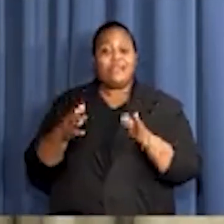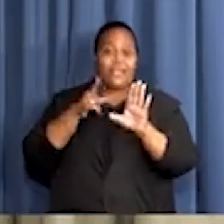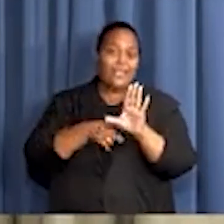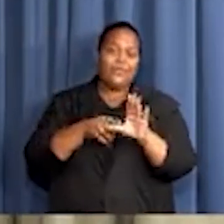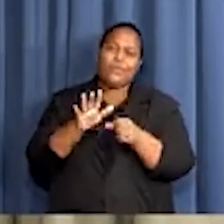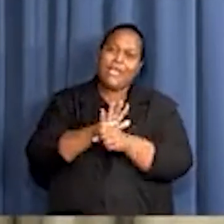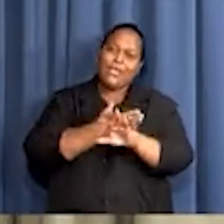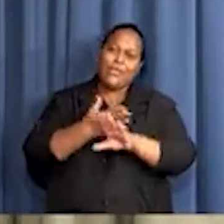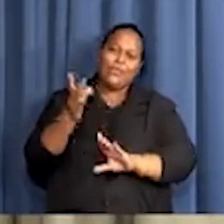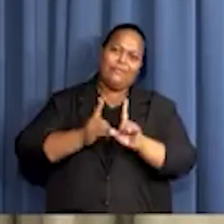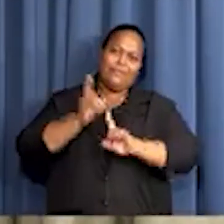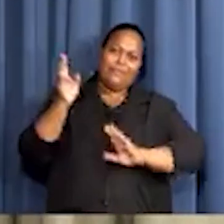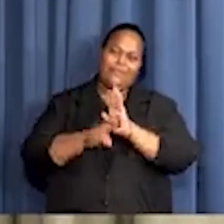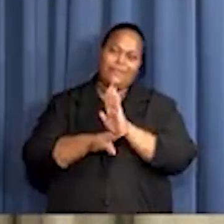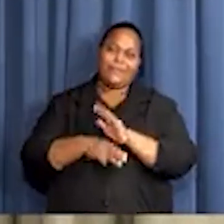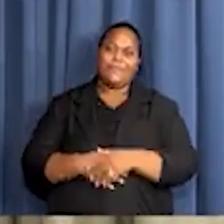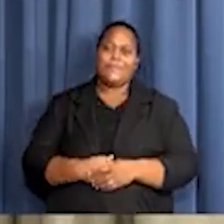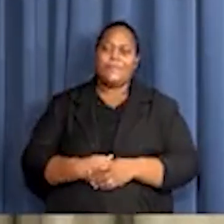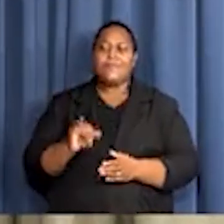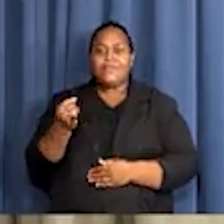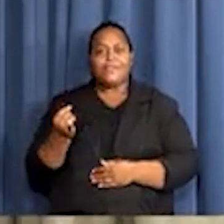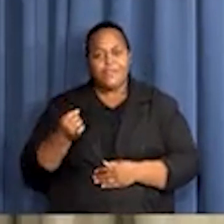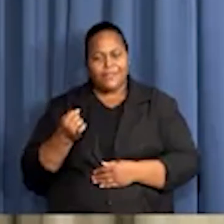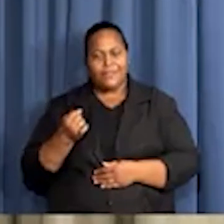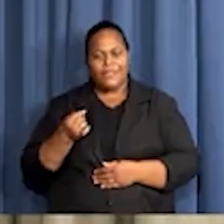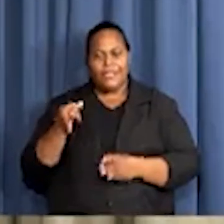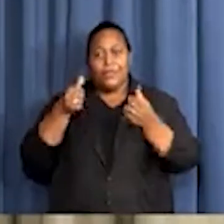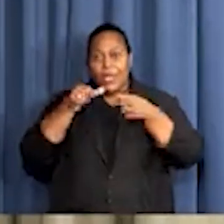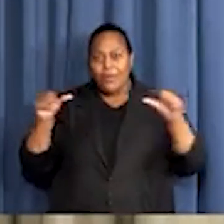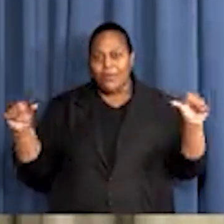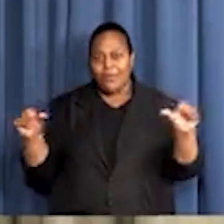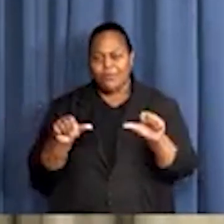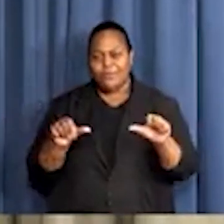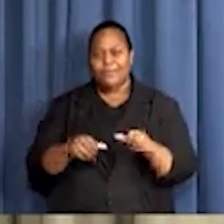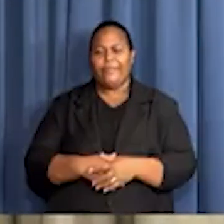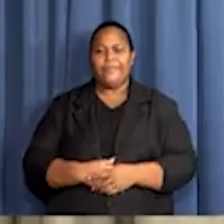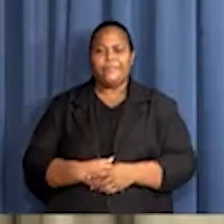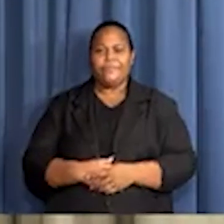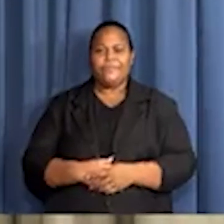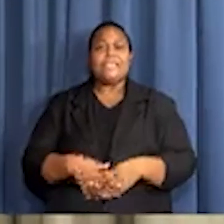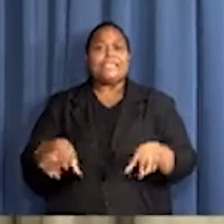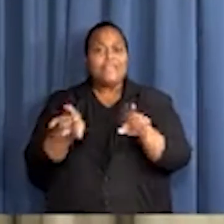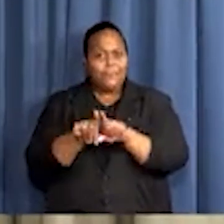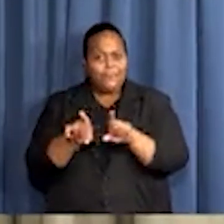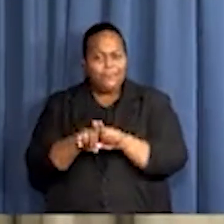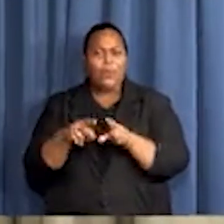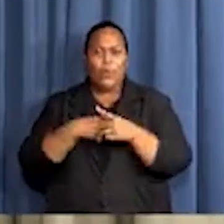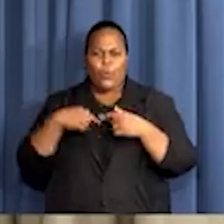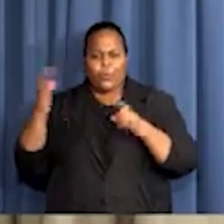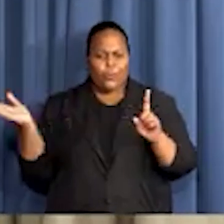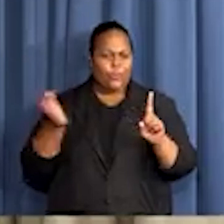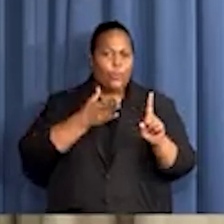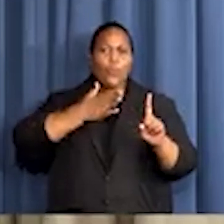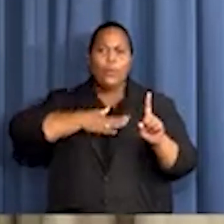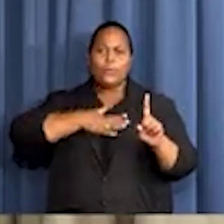new developments and incomes in agriculture. Similarly, we are moving to